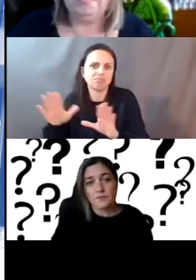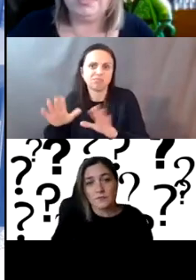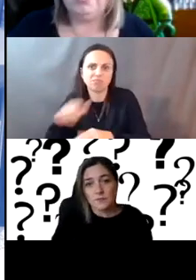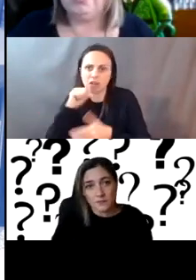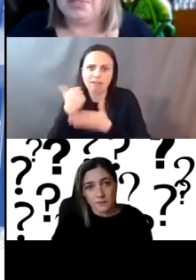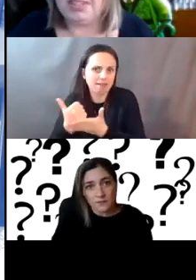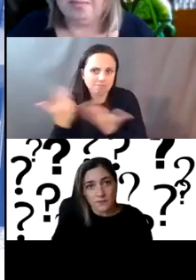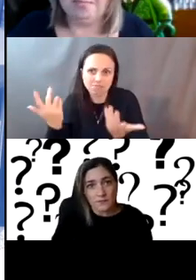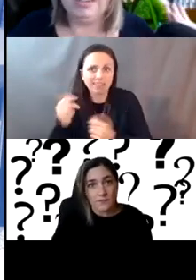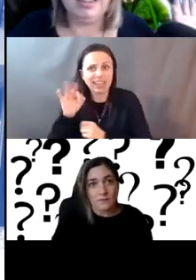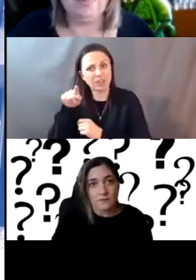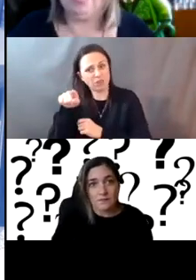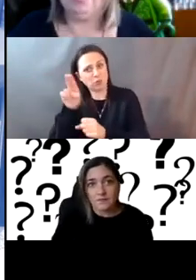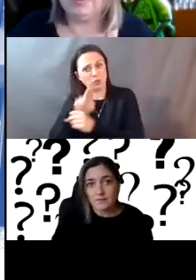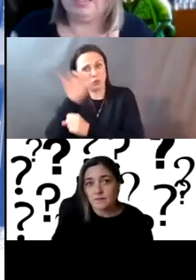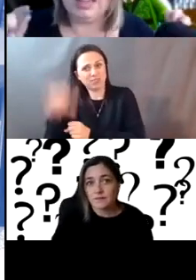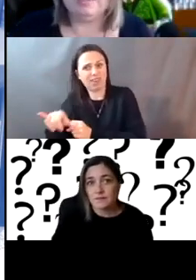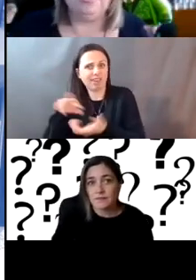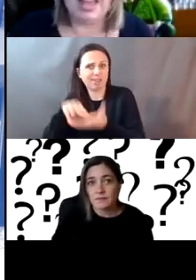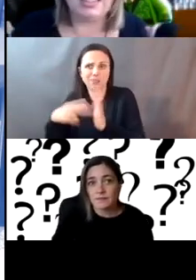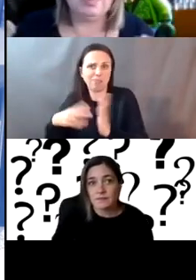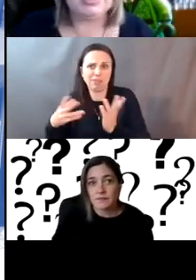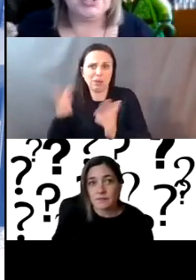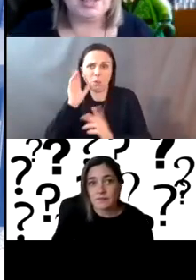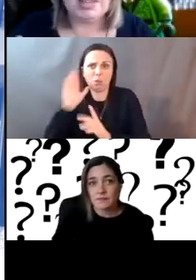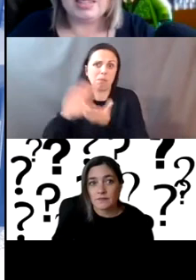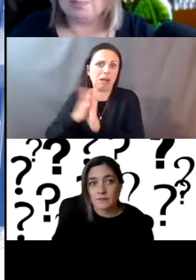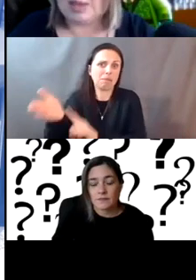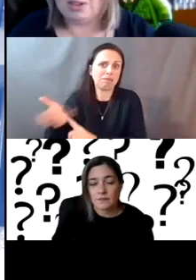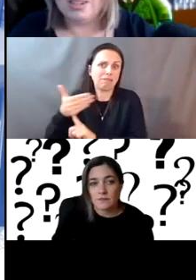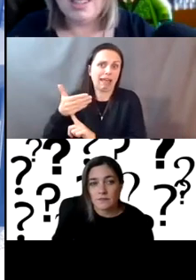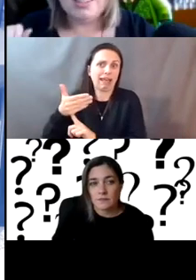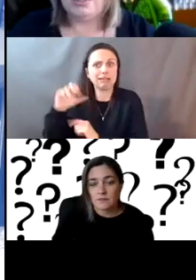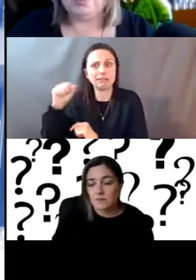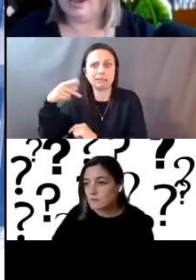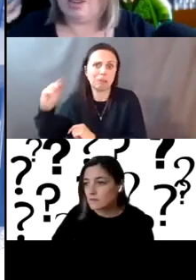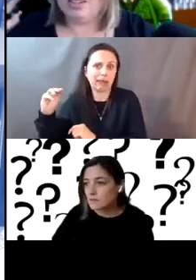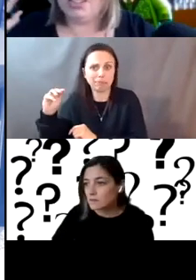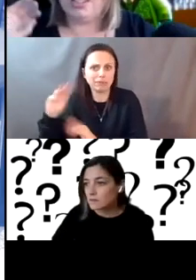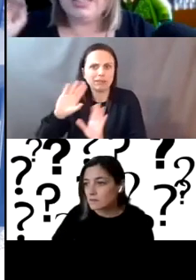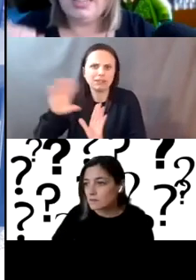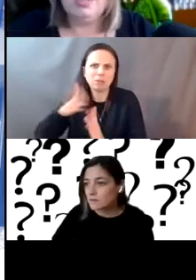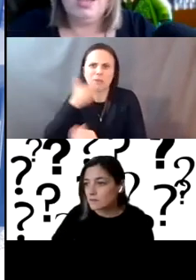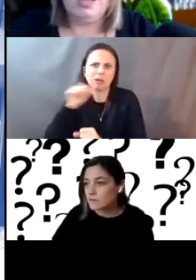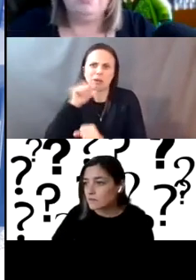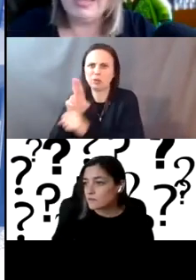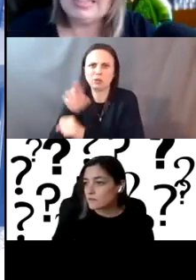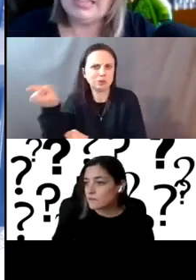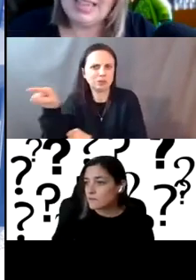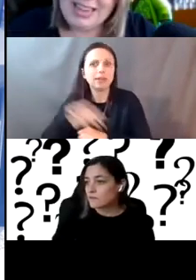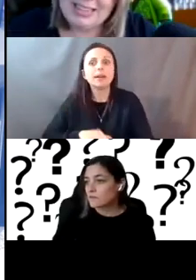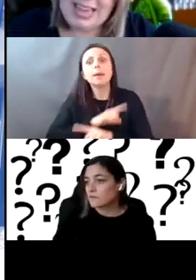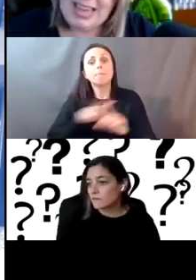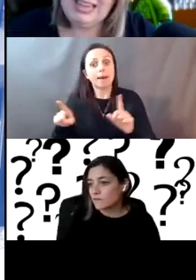for you. In fact, if you use it, probably will get flagged as potentially being a spammer. So just better not to use it. Like I